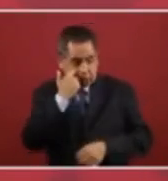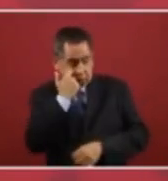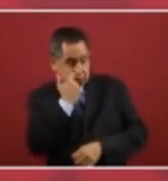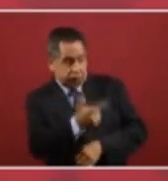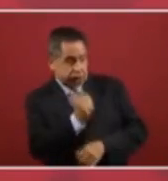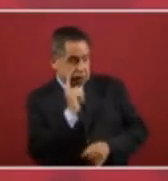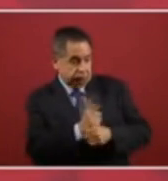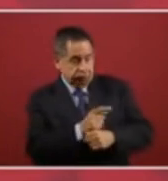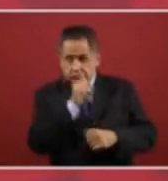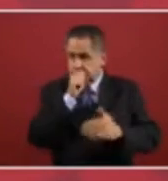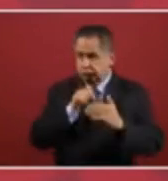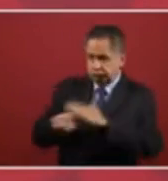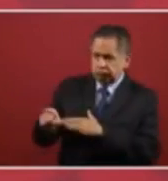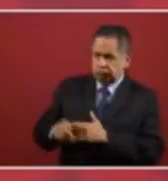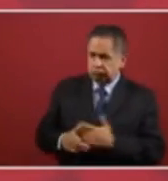help.